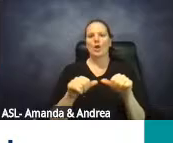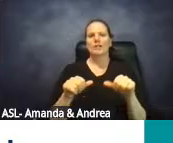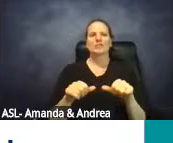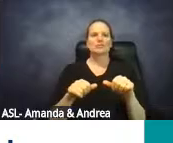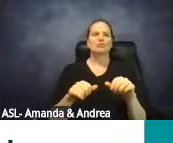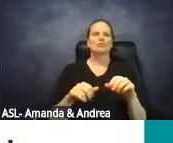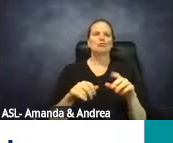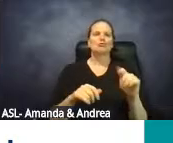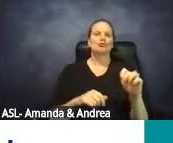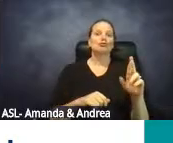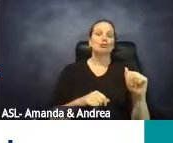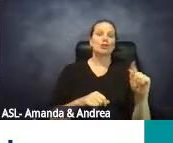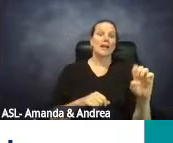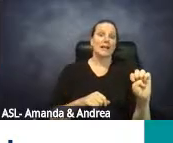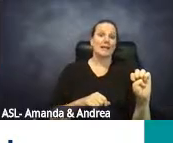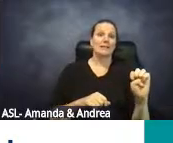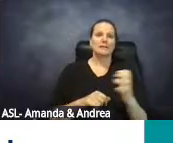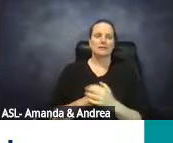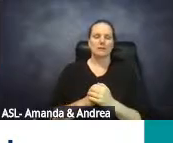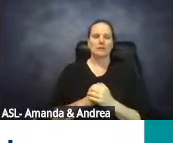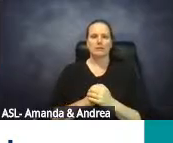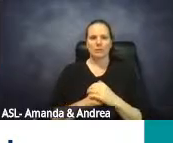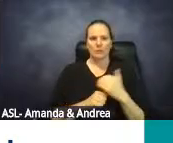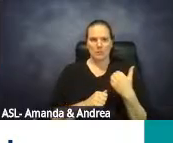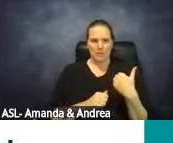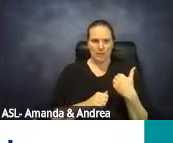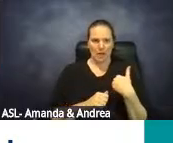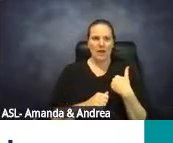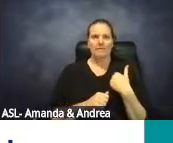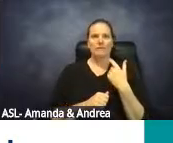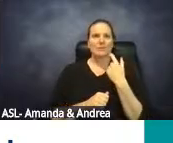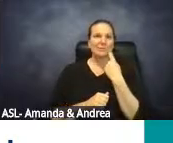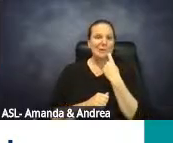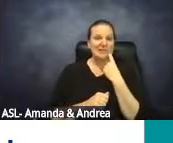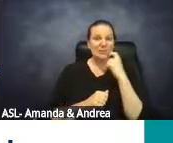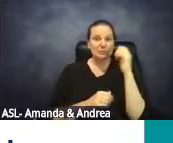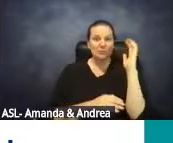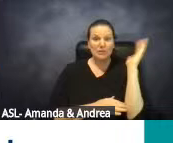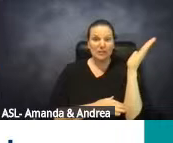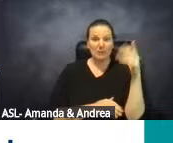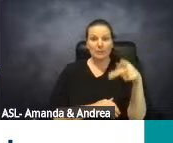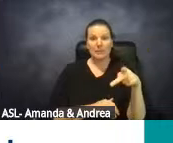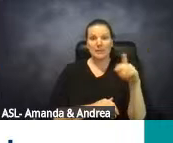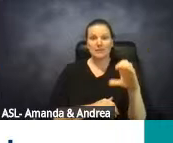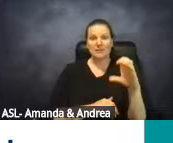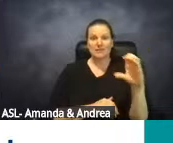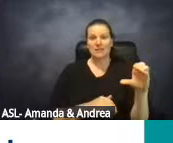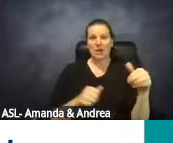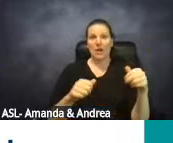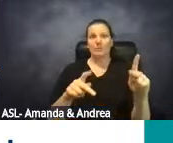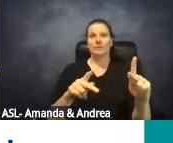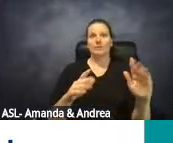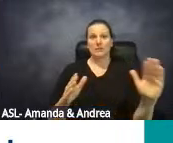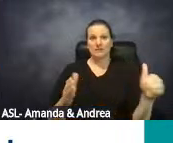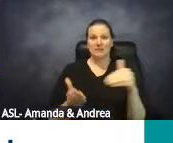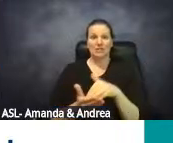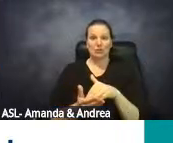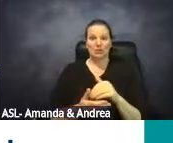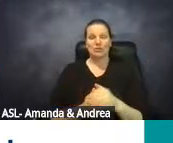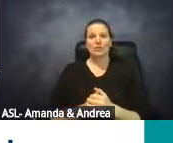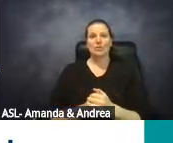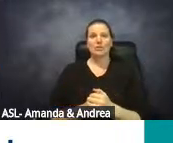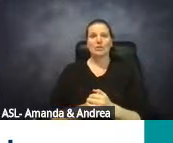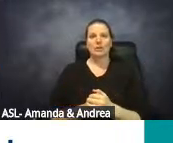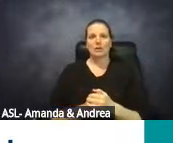trades. We have also had a recent presentation at the PCC Opportunity Center, allowing us